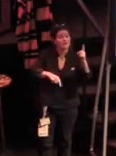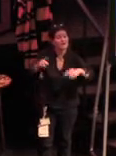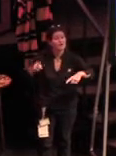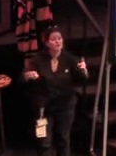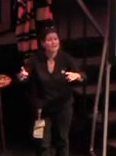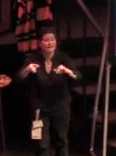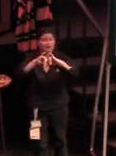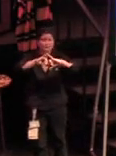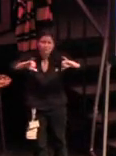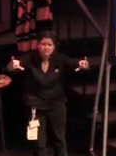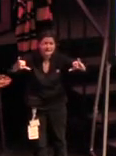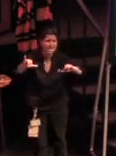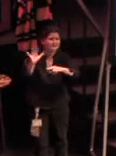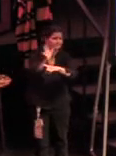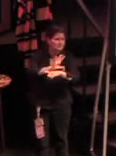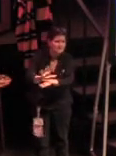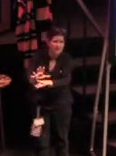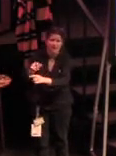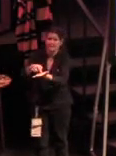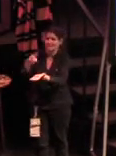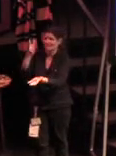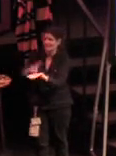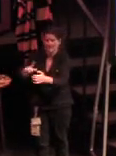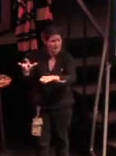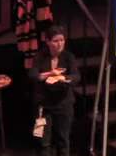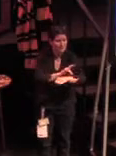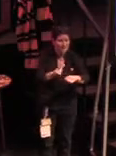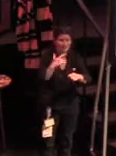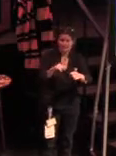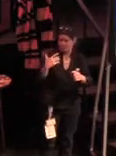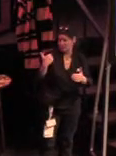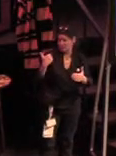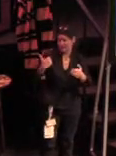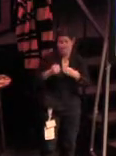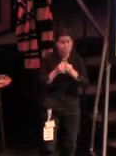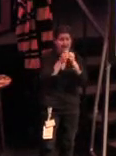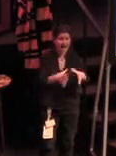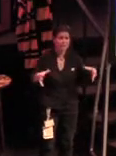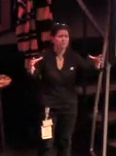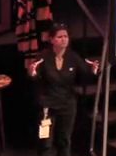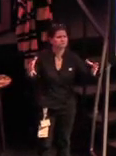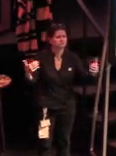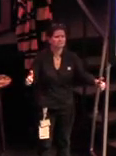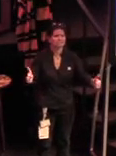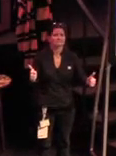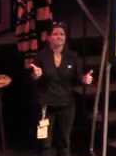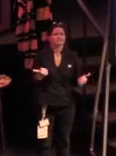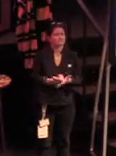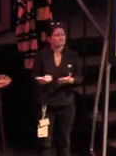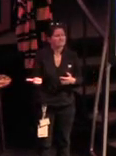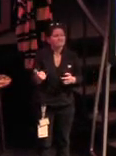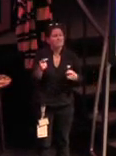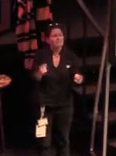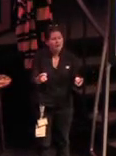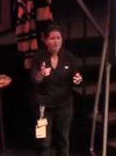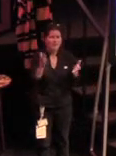shot up in the last couple of years. It is so important. I'm not standing here saying that that shouldn't happen. But what I am saying is that until we diversify